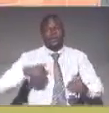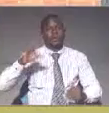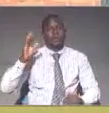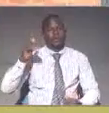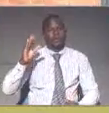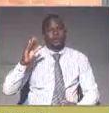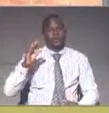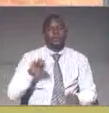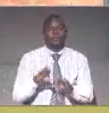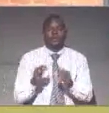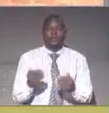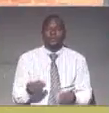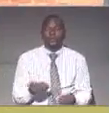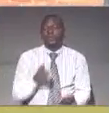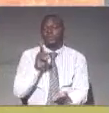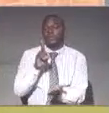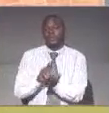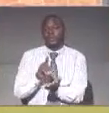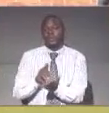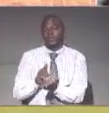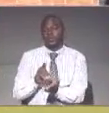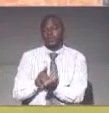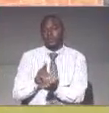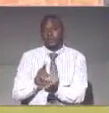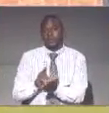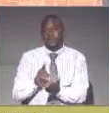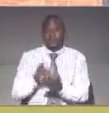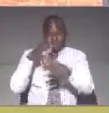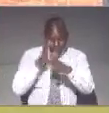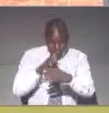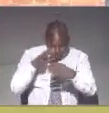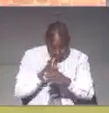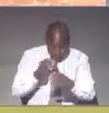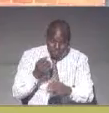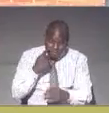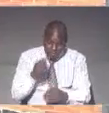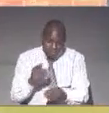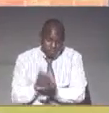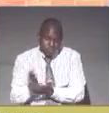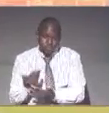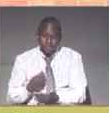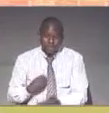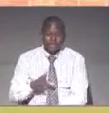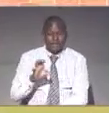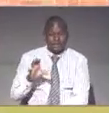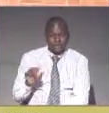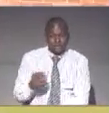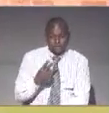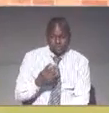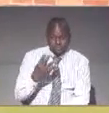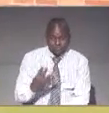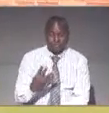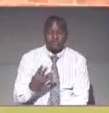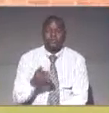Tuli abasawo be bayita pathologists abakebera obunyama okumanya oba omulwadde alina kansa nga 24